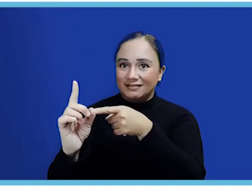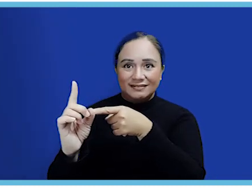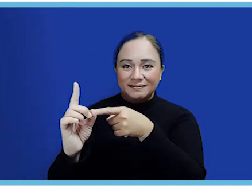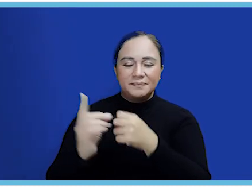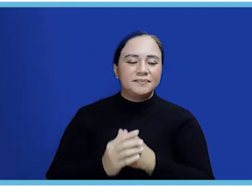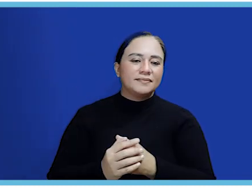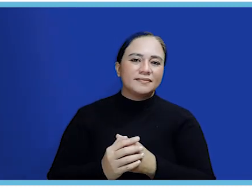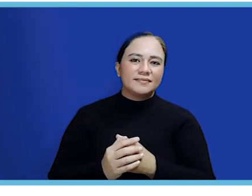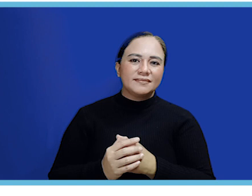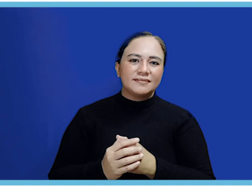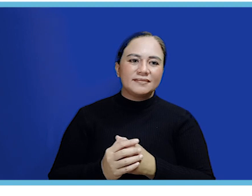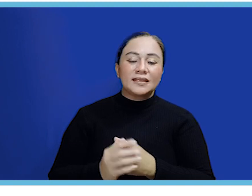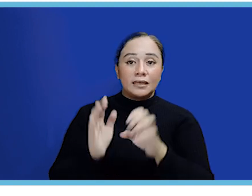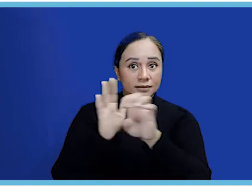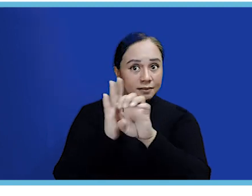disabilities themselves.